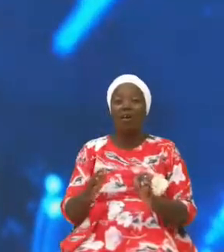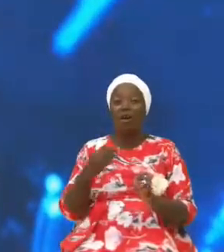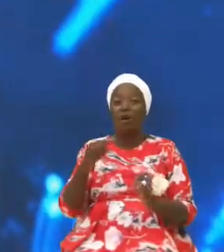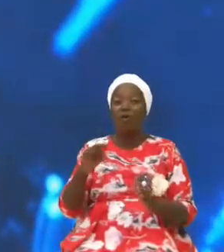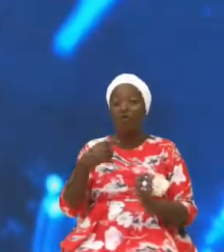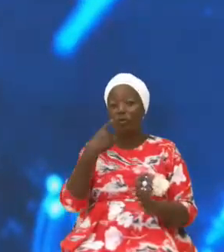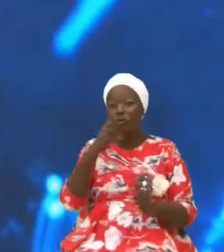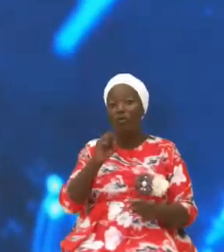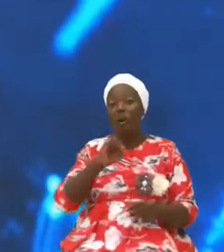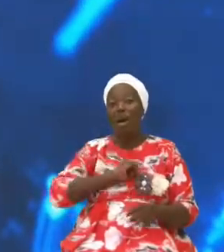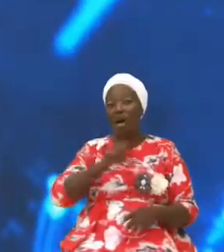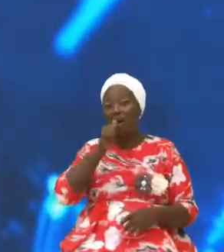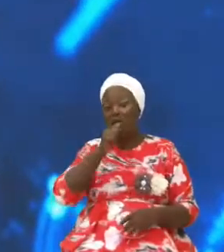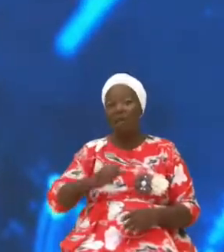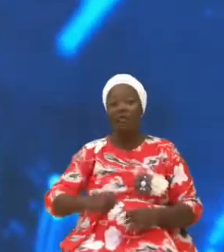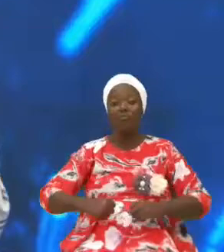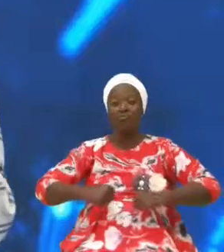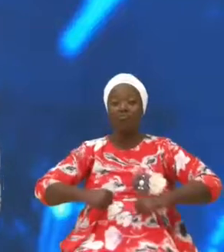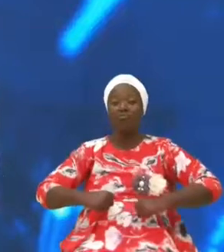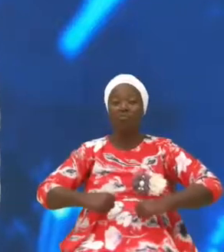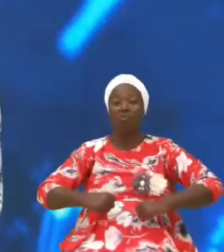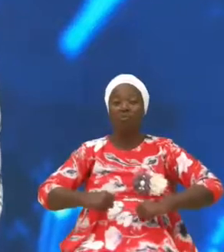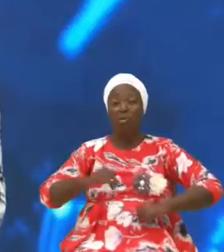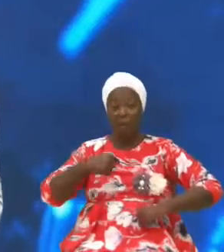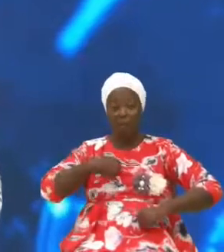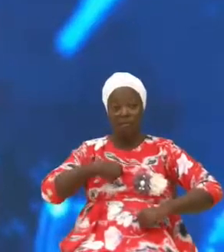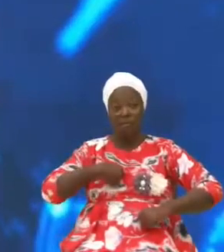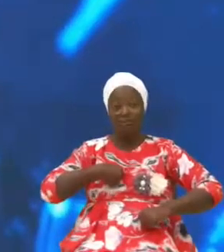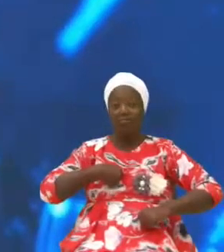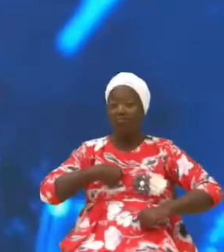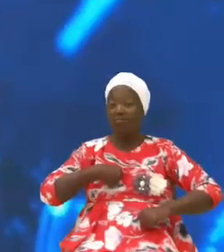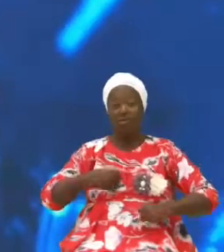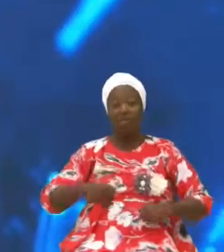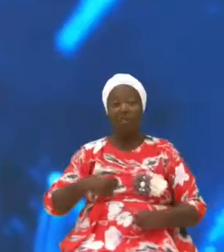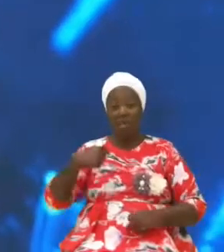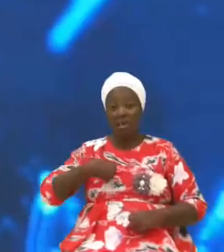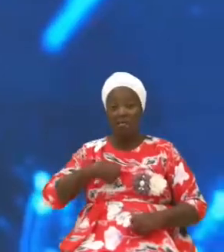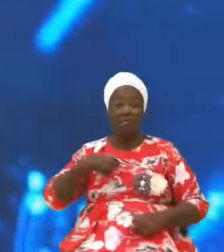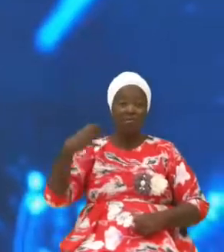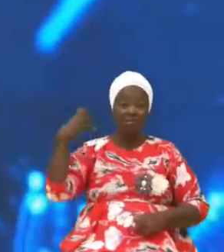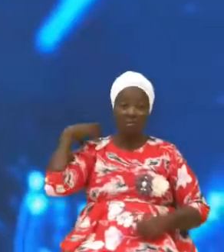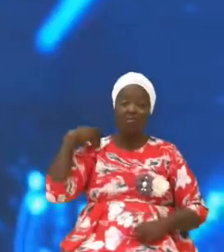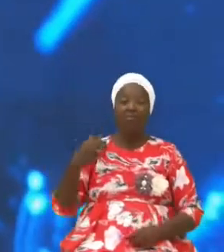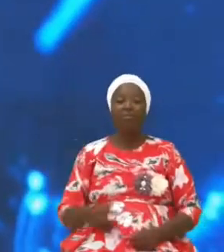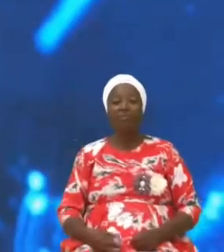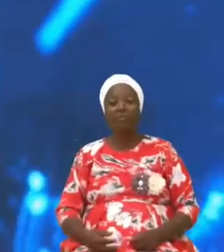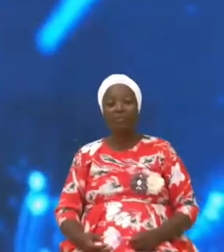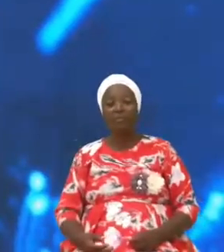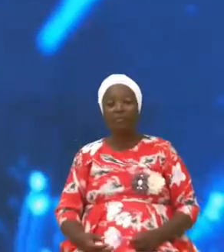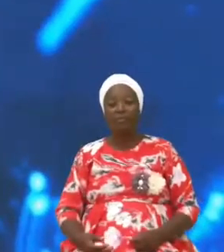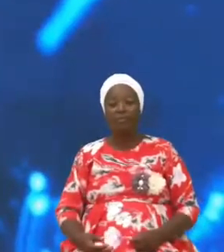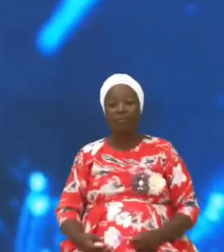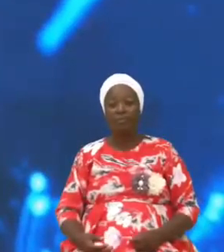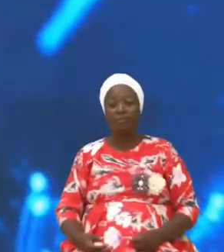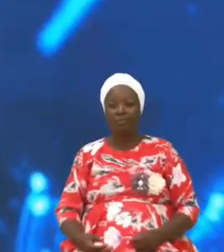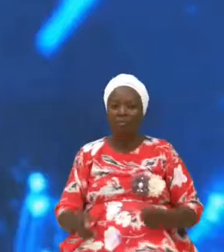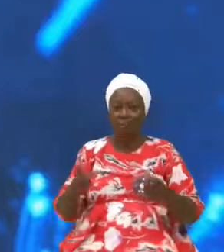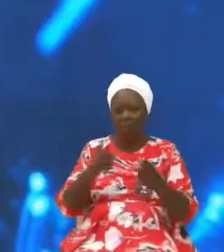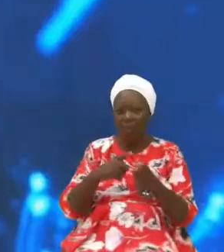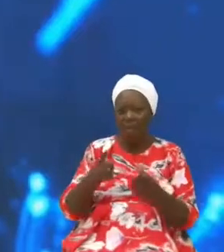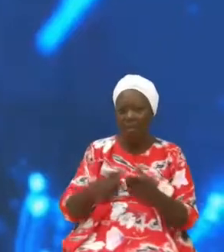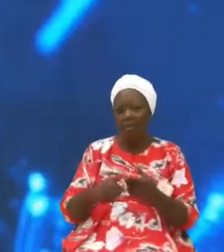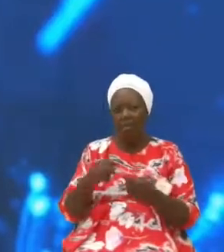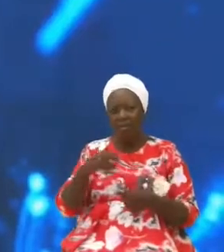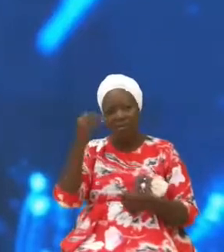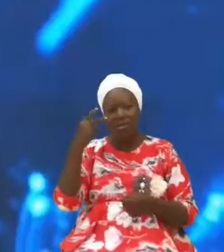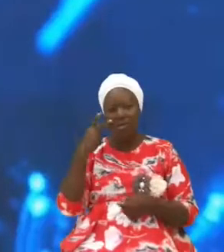world to save sinners, of whom I am chief. What does that mean? Saul, who